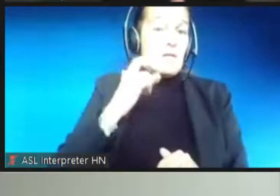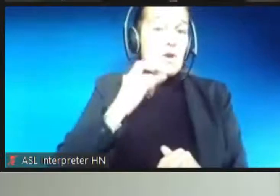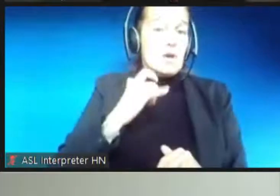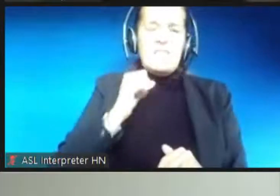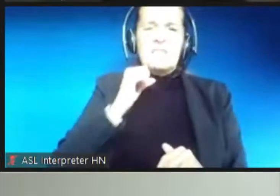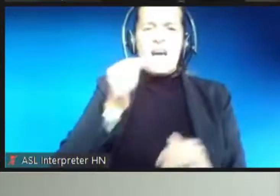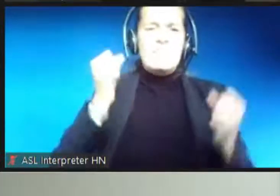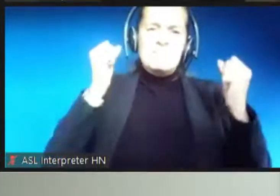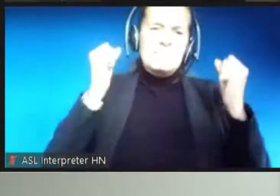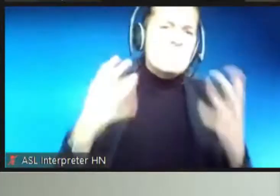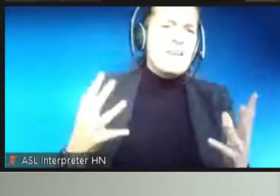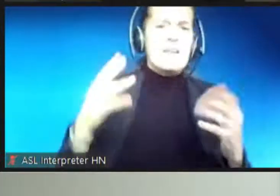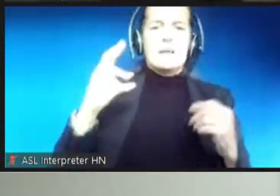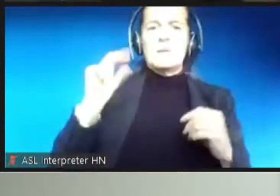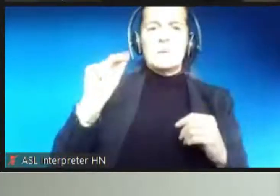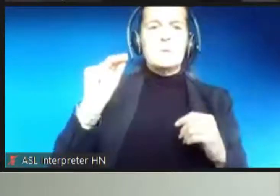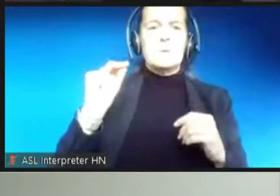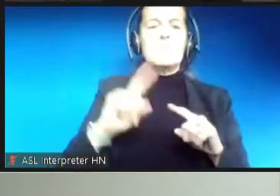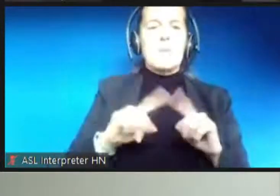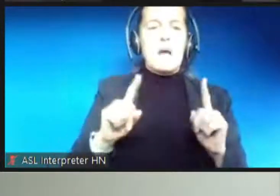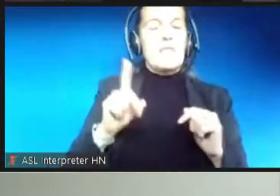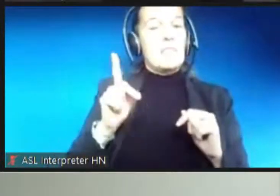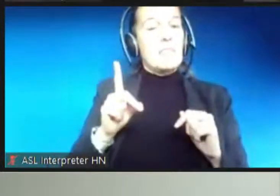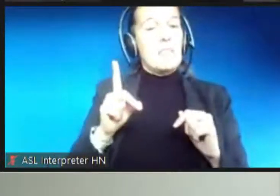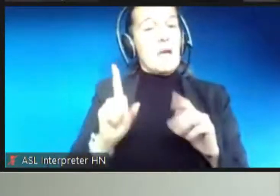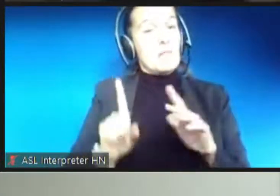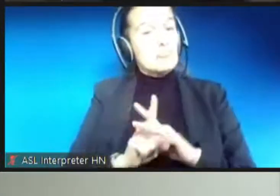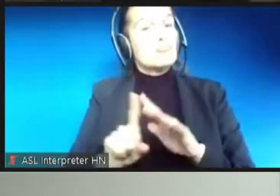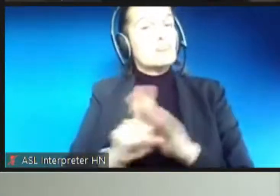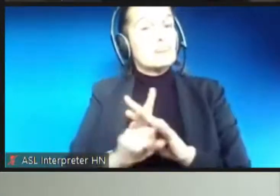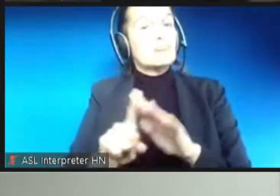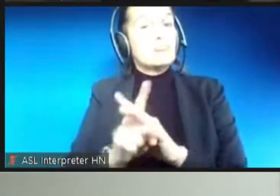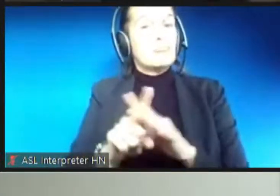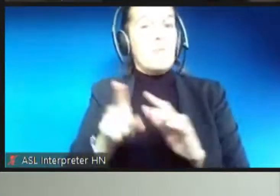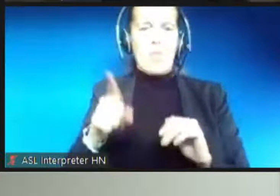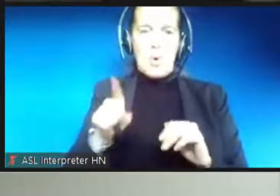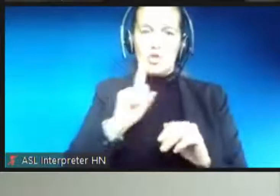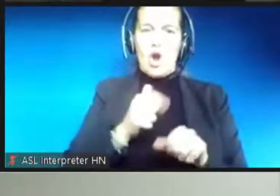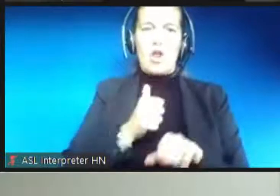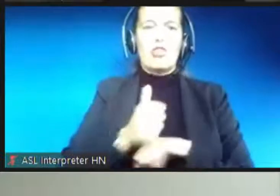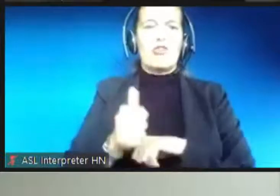numbers. And they do present a threat.